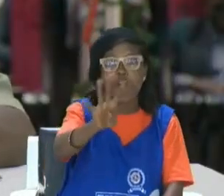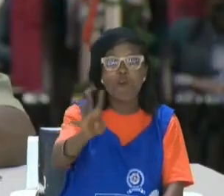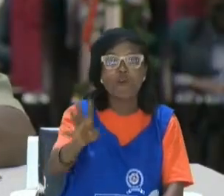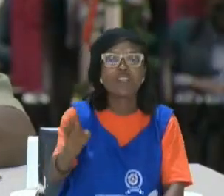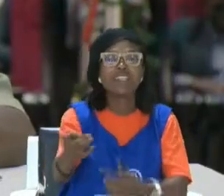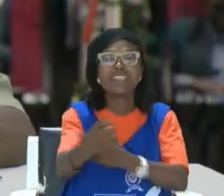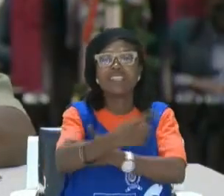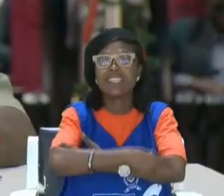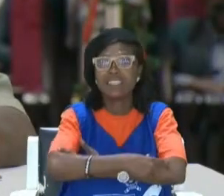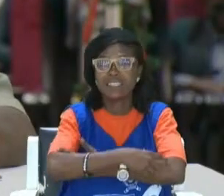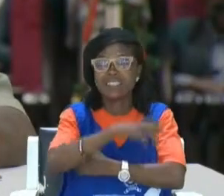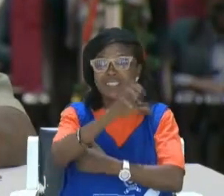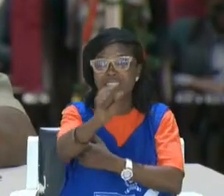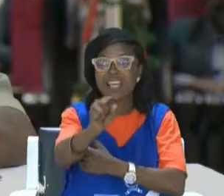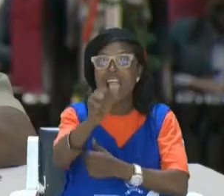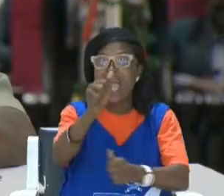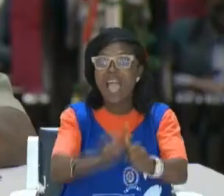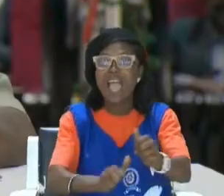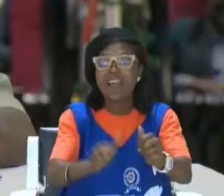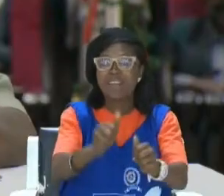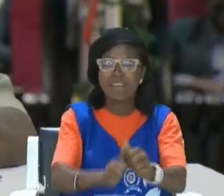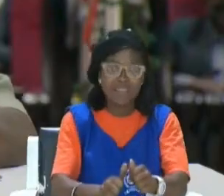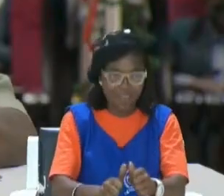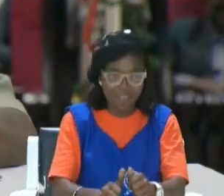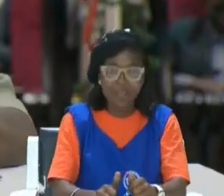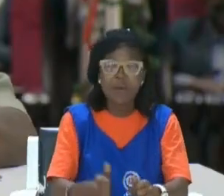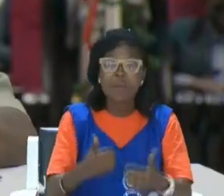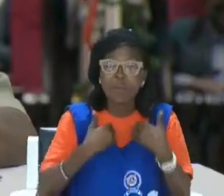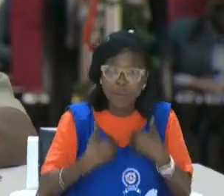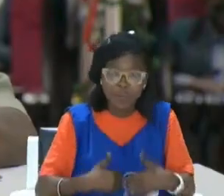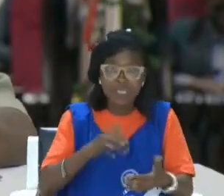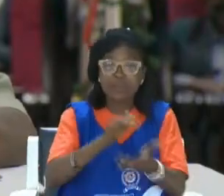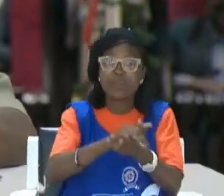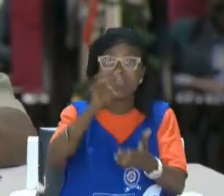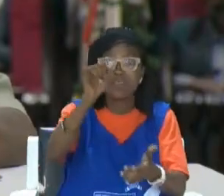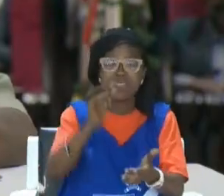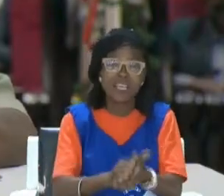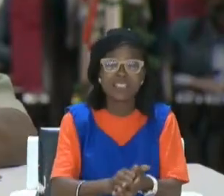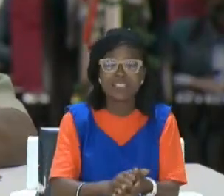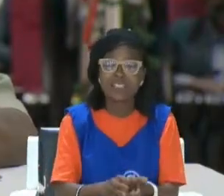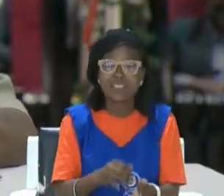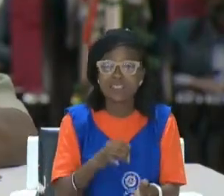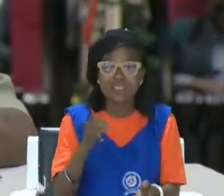Everybody believed that it's too late. The sisters said so.